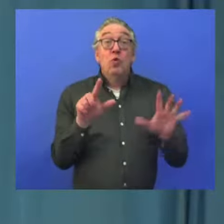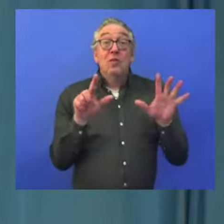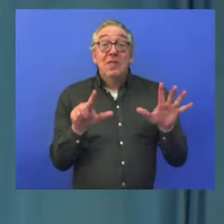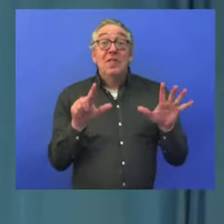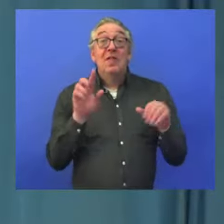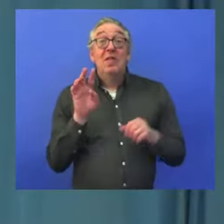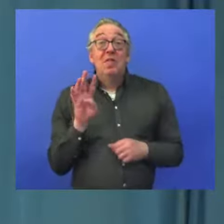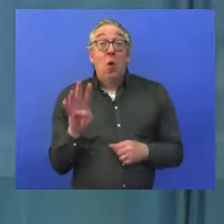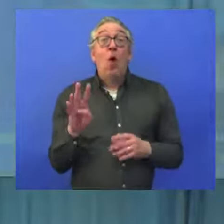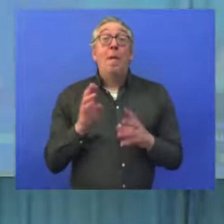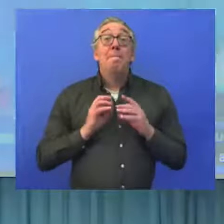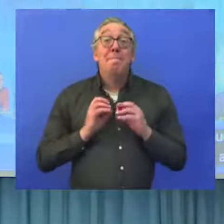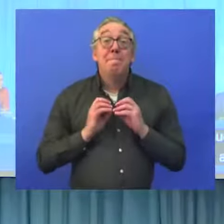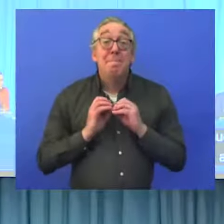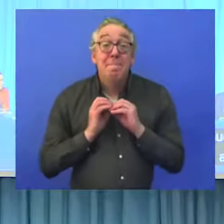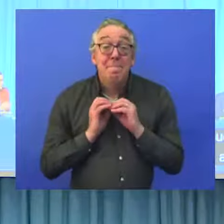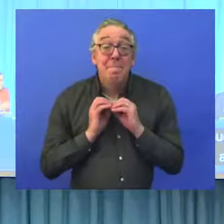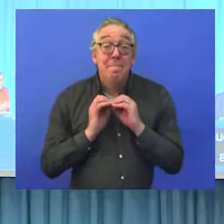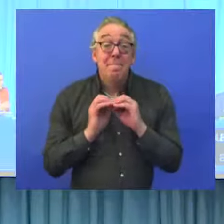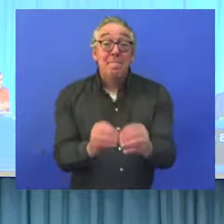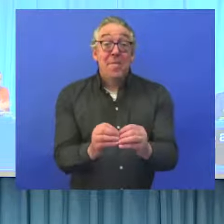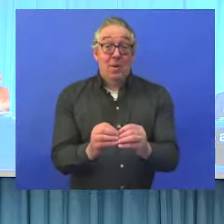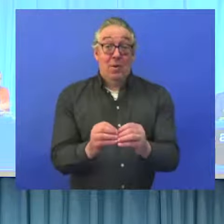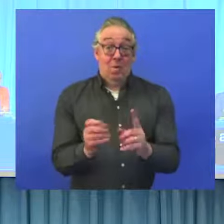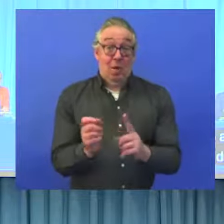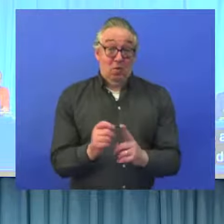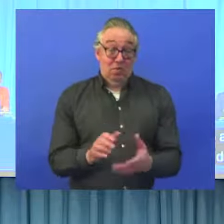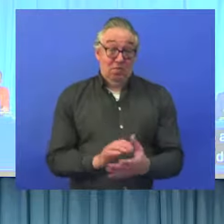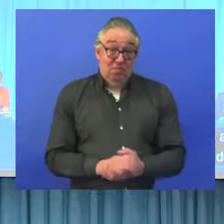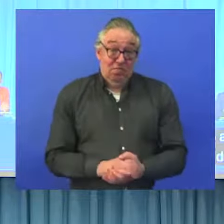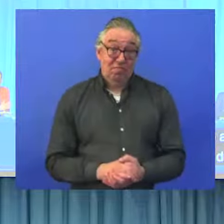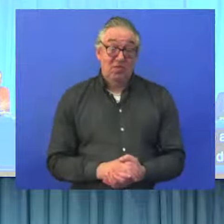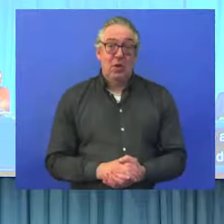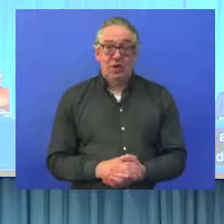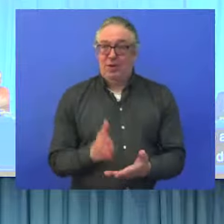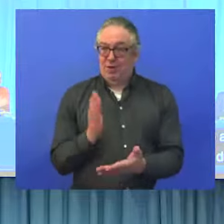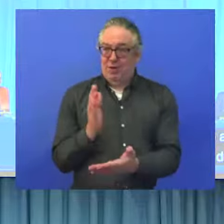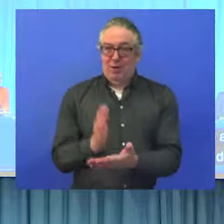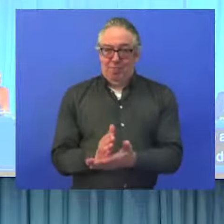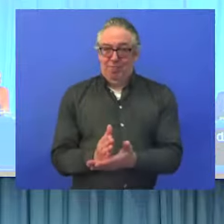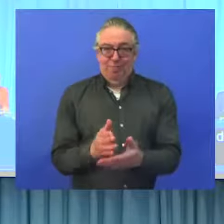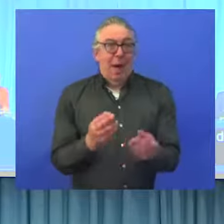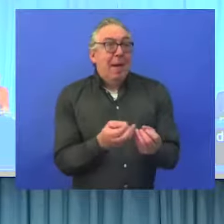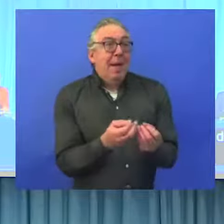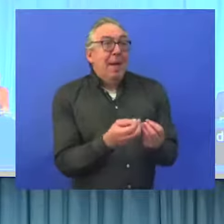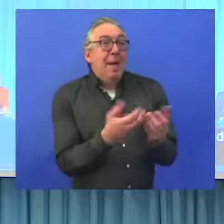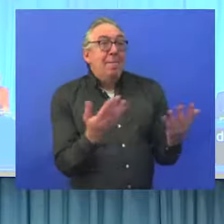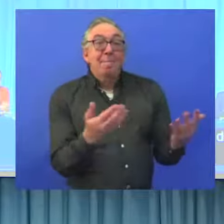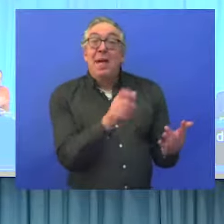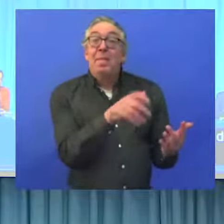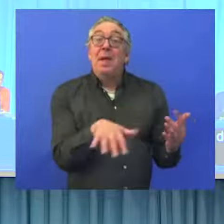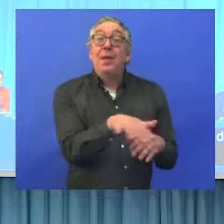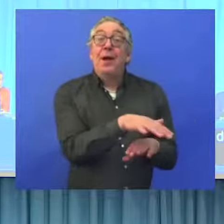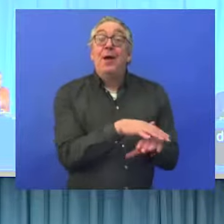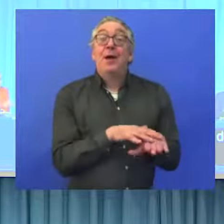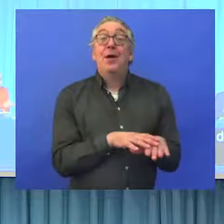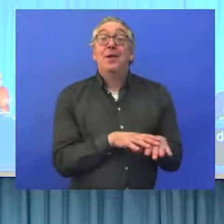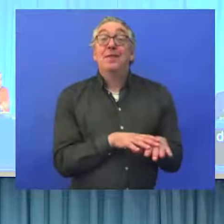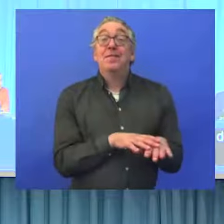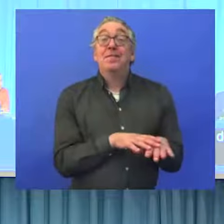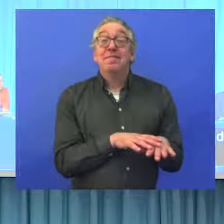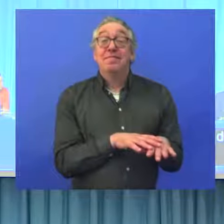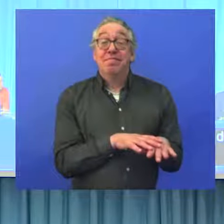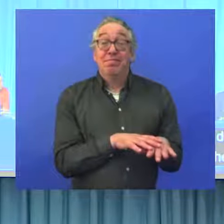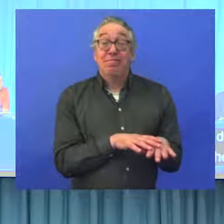often that people were not even aware that accessibility is an issue, that they say like, we never had somebody in a wheelchair as a customer. There's like, no wonder there are steps